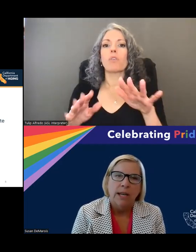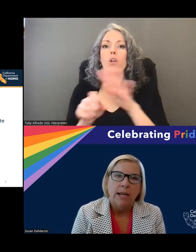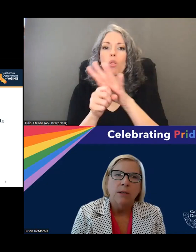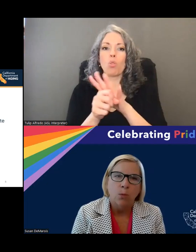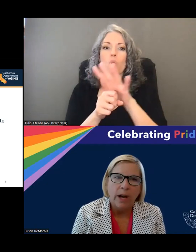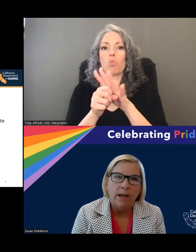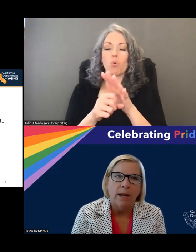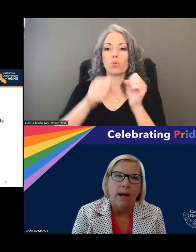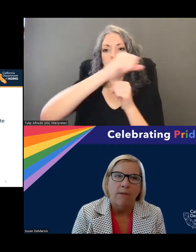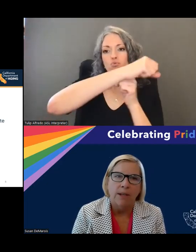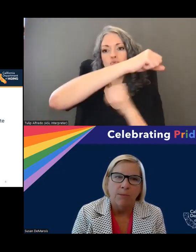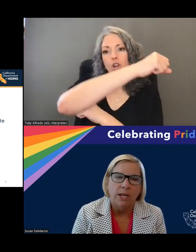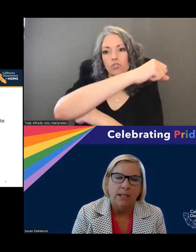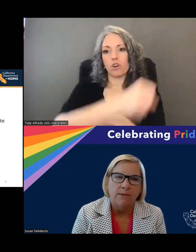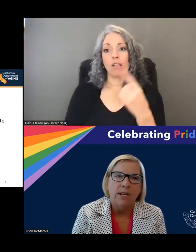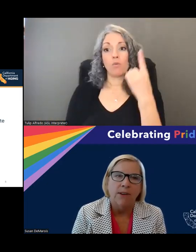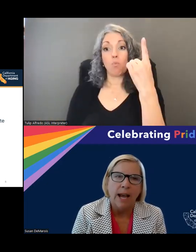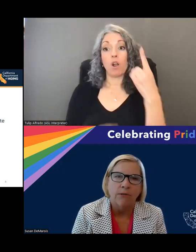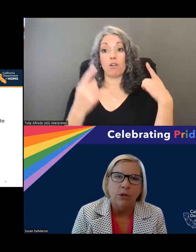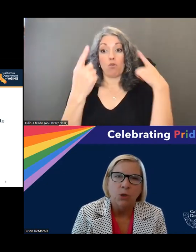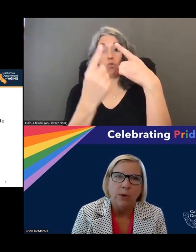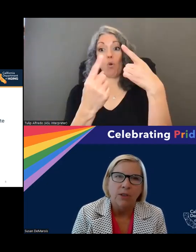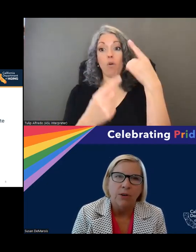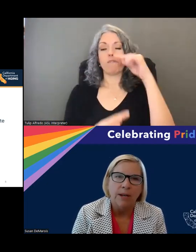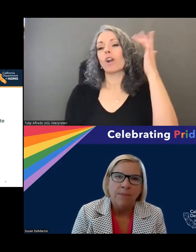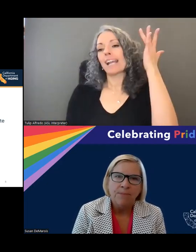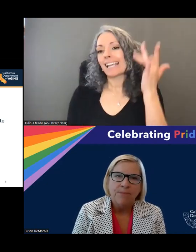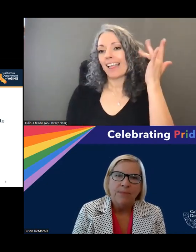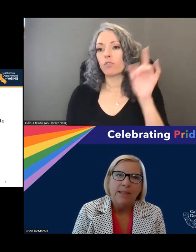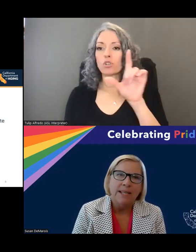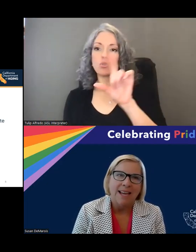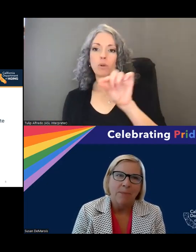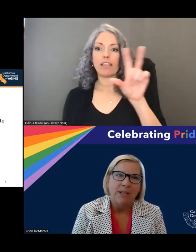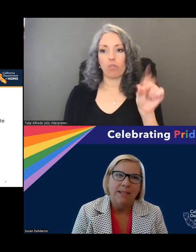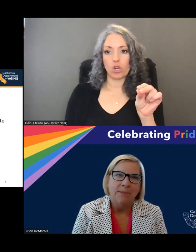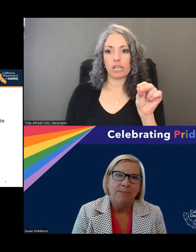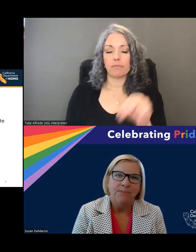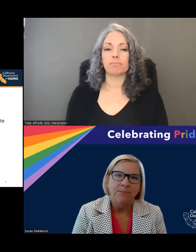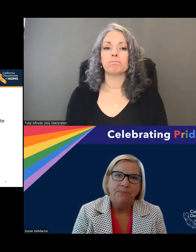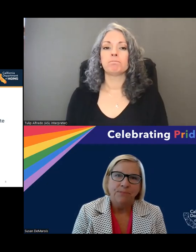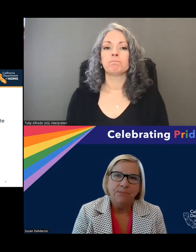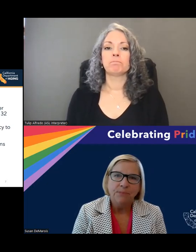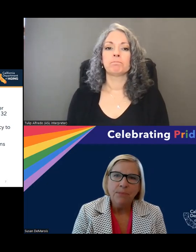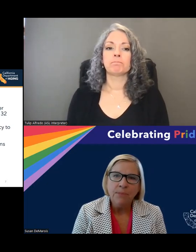structures, is one of the objectives of California 2030. Next slide, please.